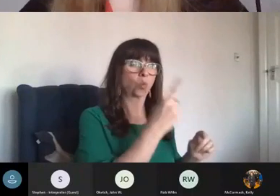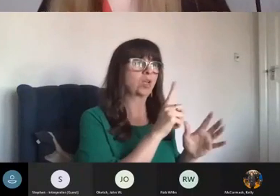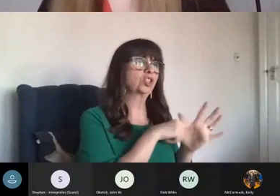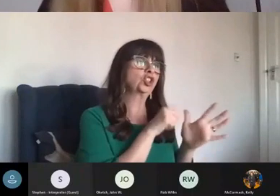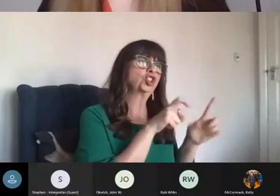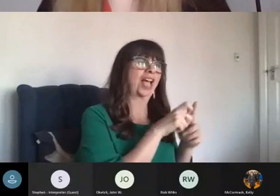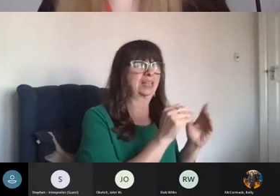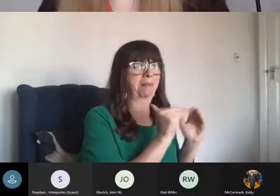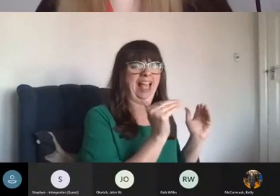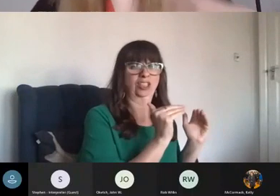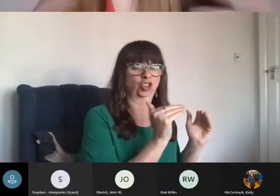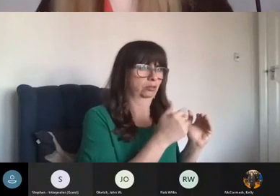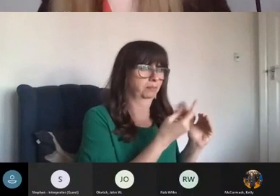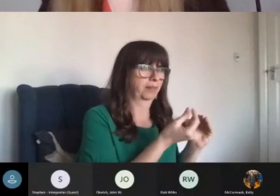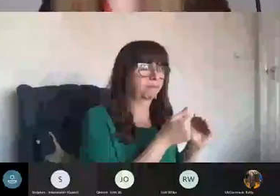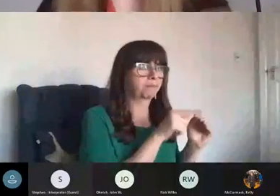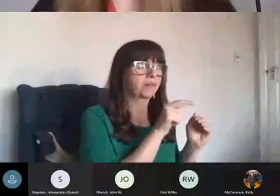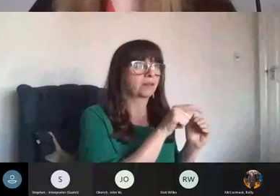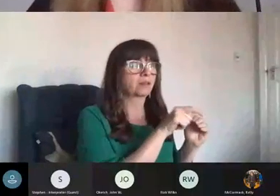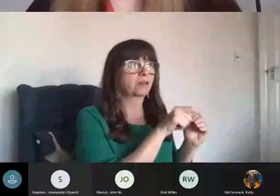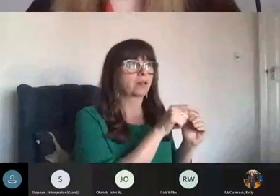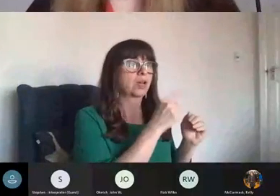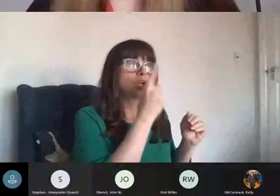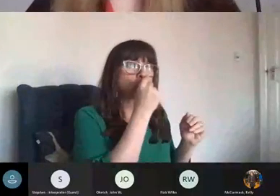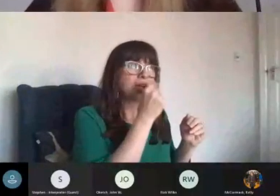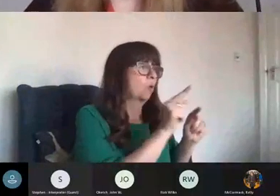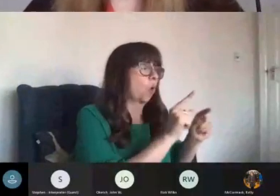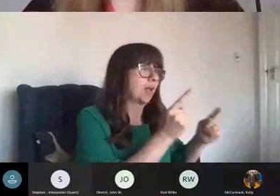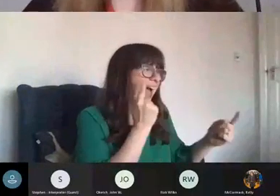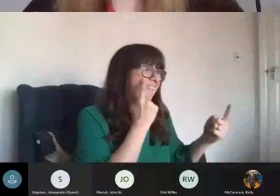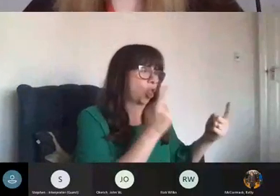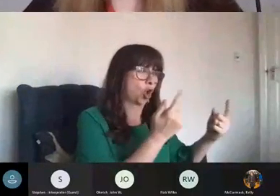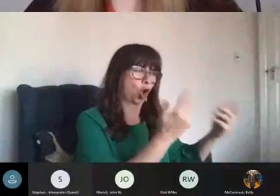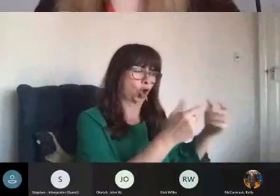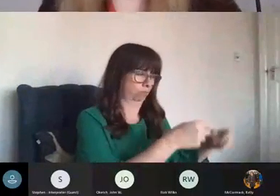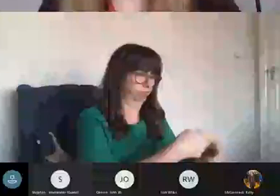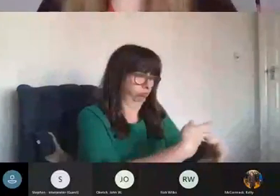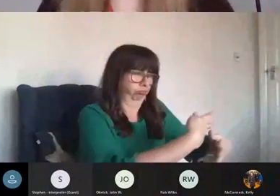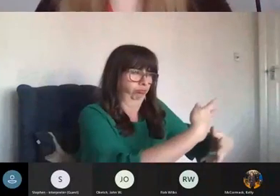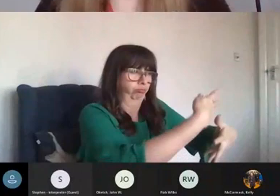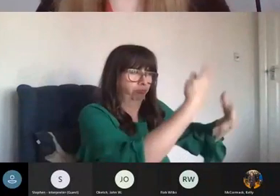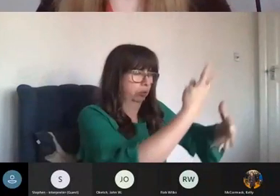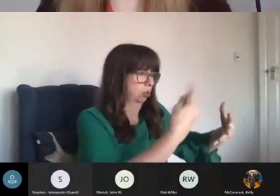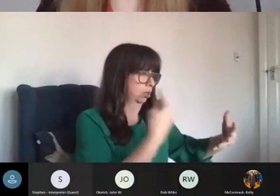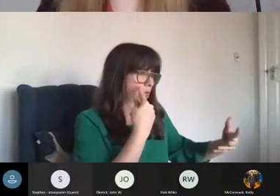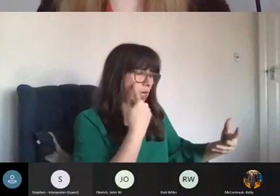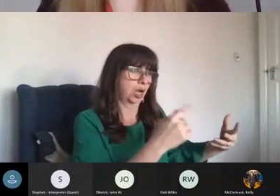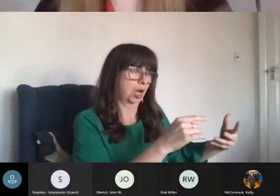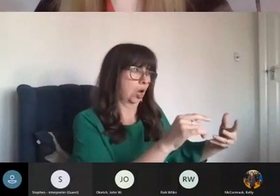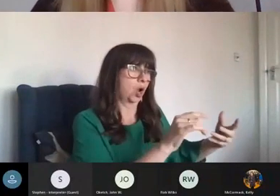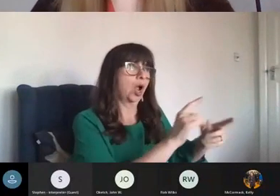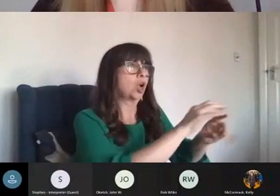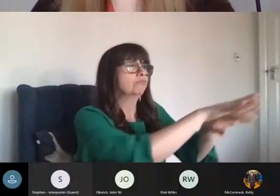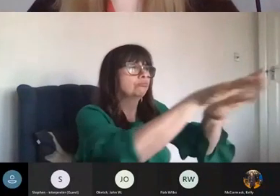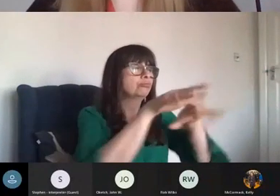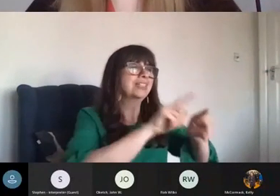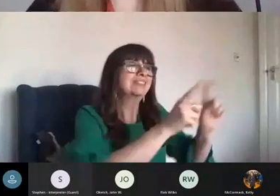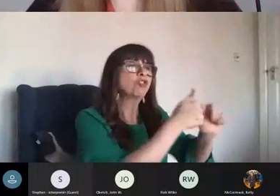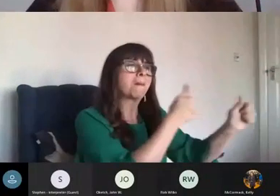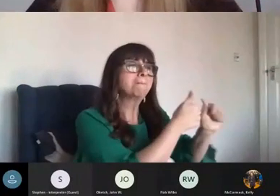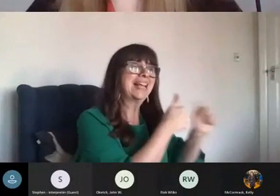is like it's trying to compare all possible DTC companies. So it doesn't matter which company you tested, you